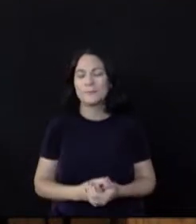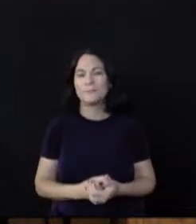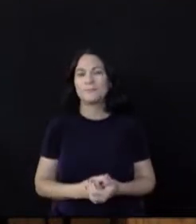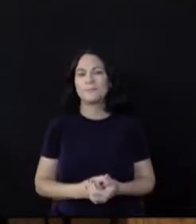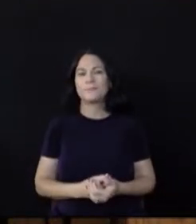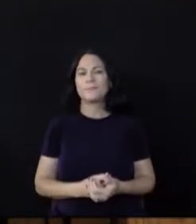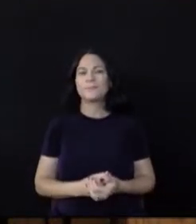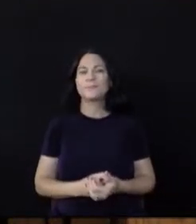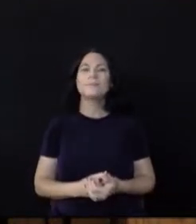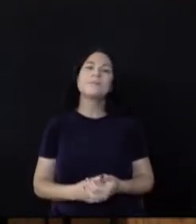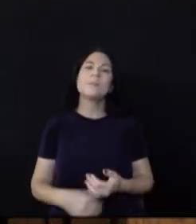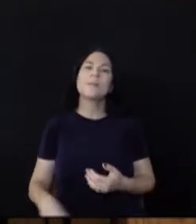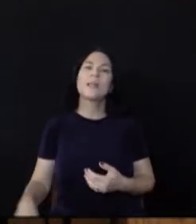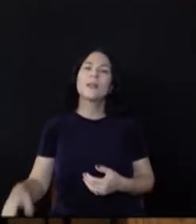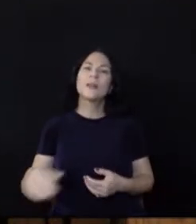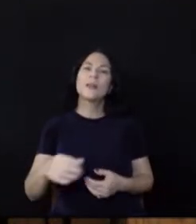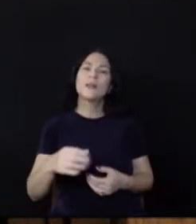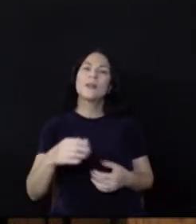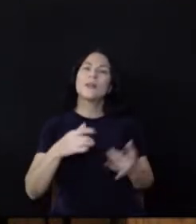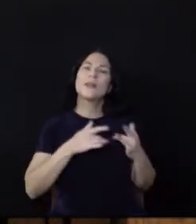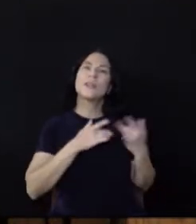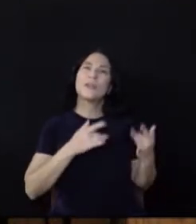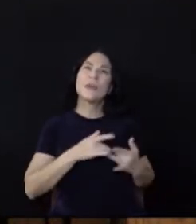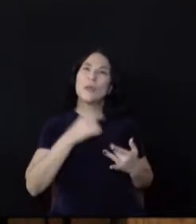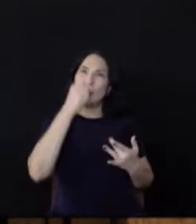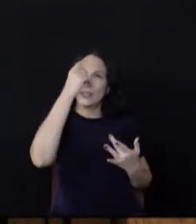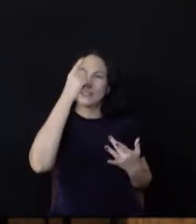And you hear in your heart